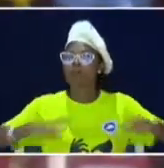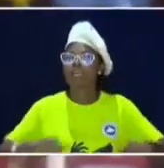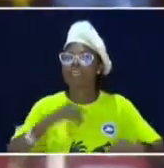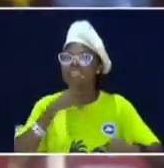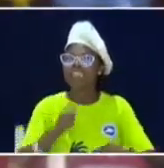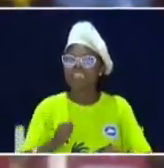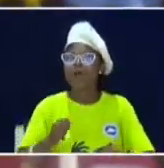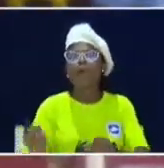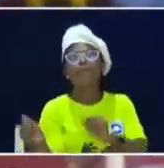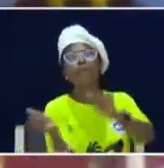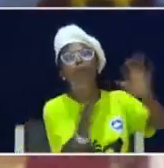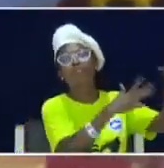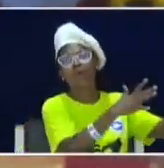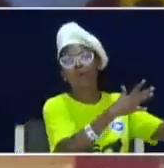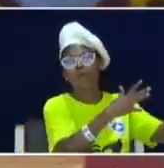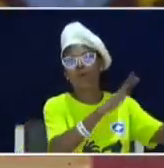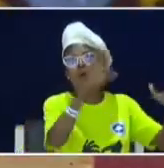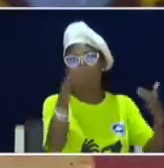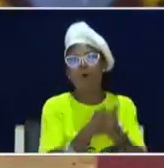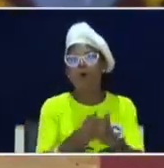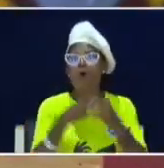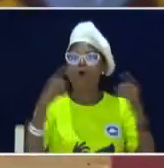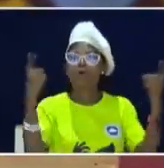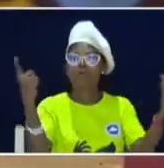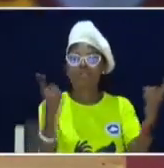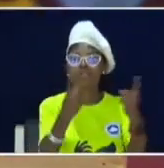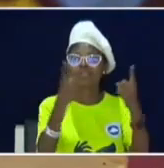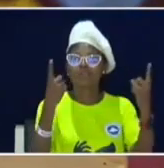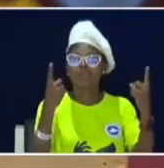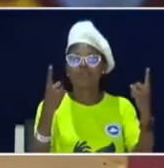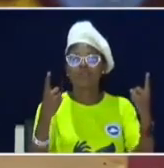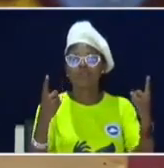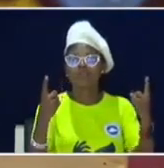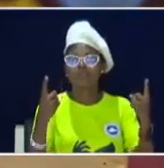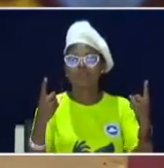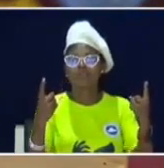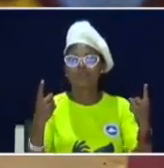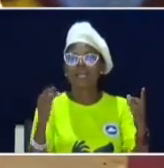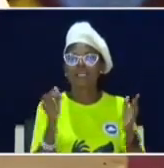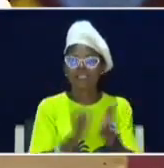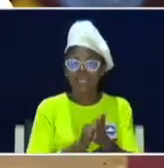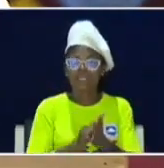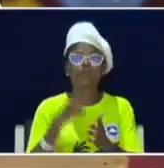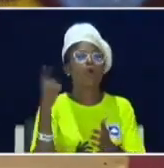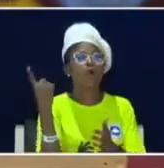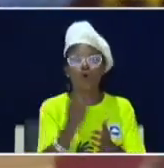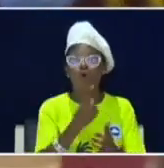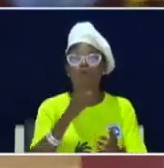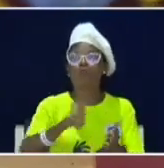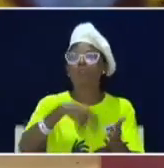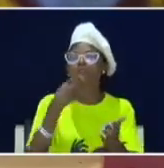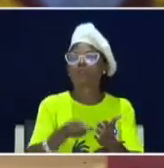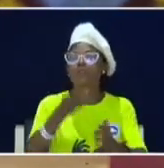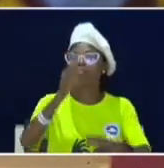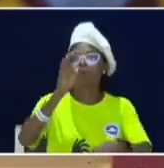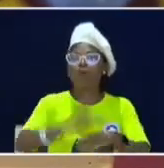God. Put away every weight and every sin that easily. beset us.